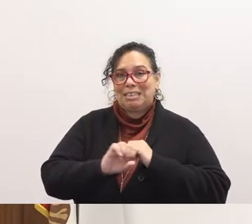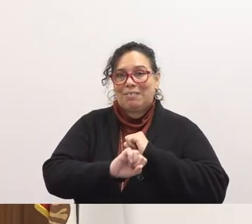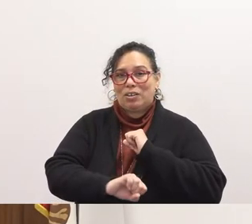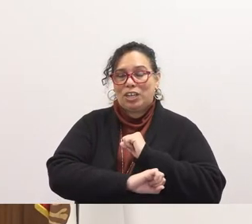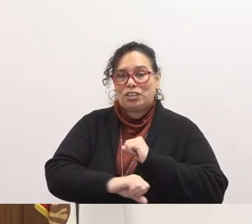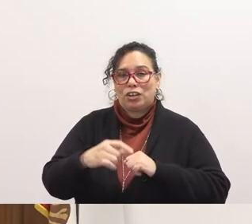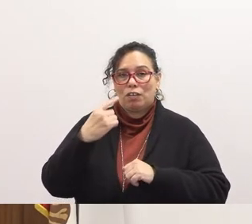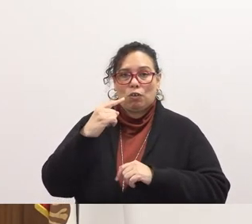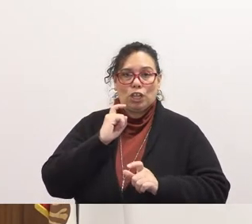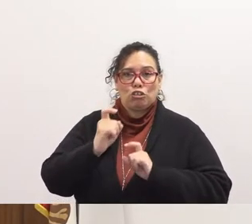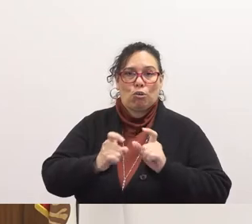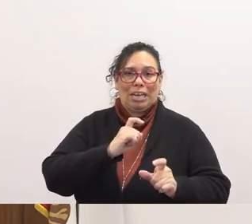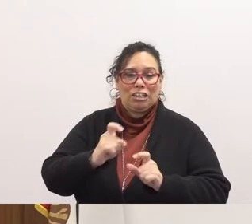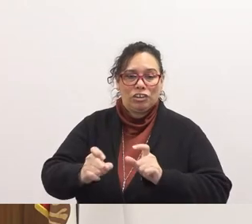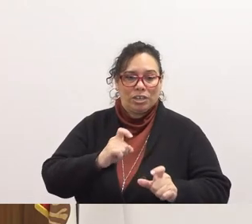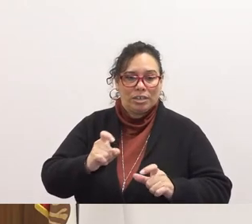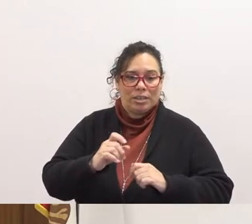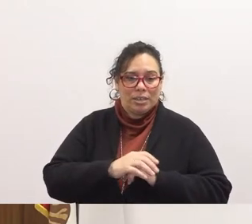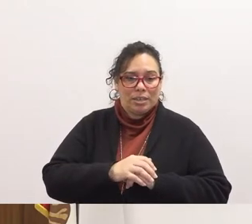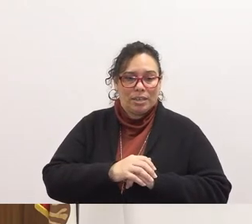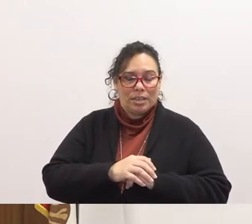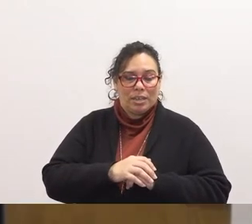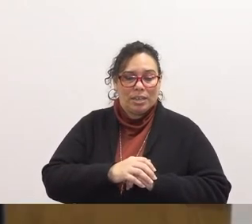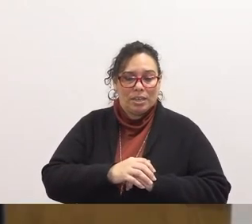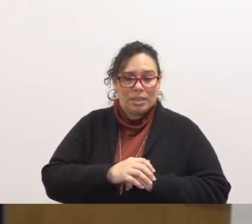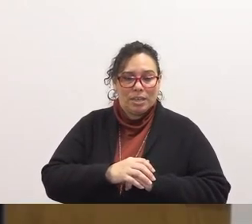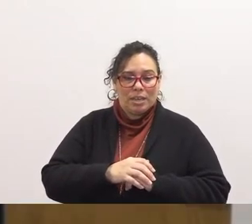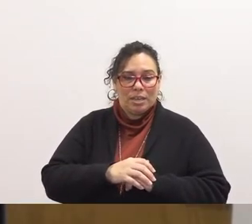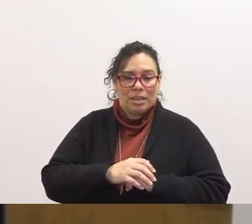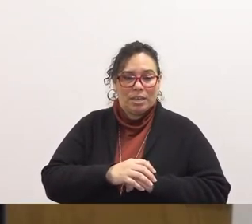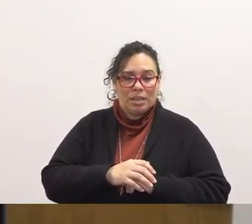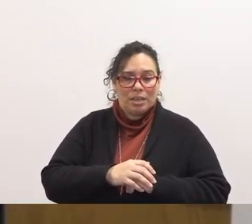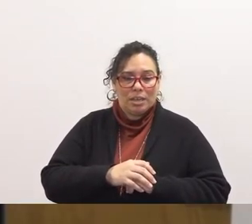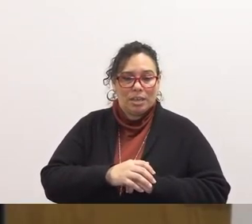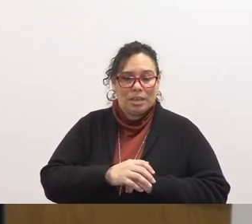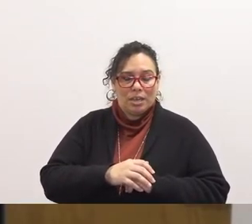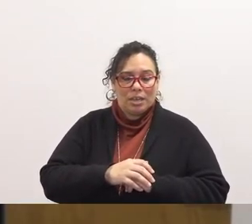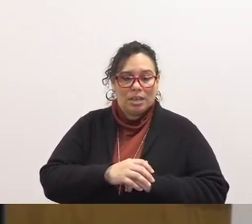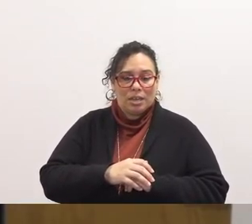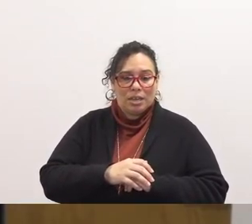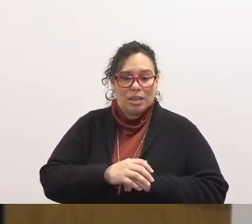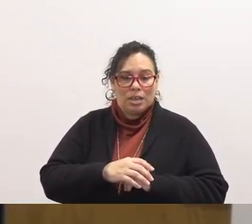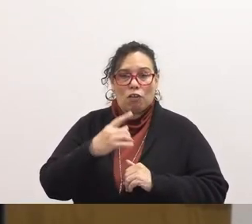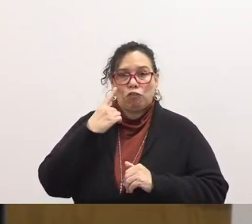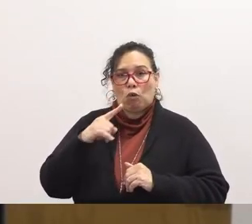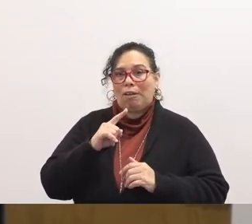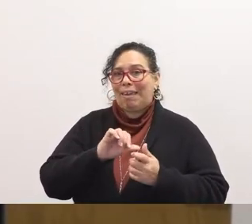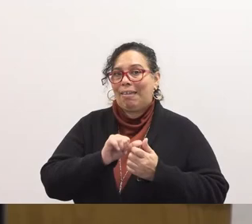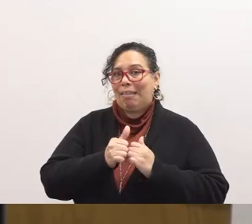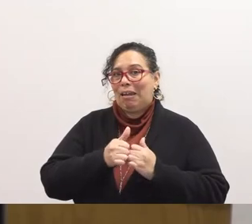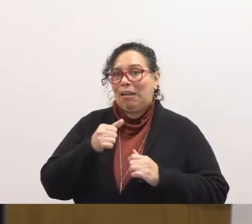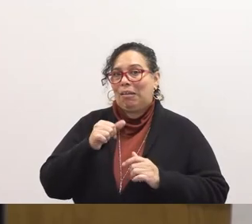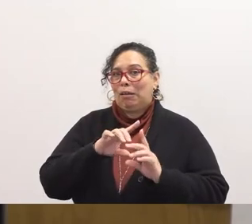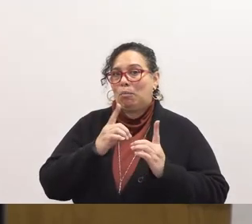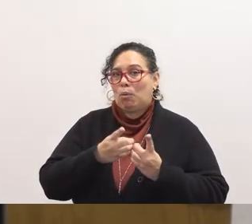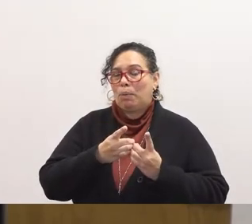his donation or their donation towards Poly Gymnasium or athletic department in particular. Let's just say